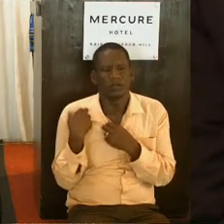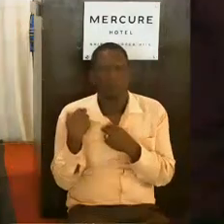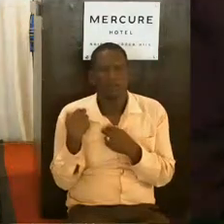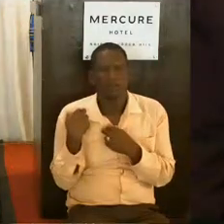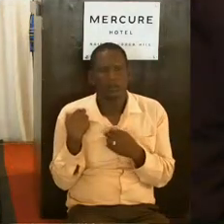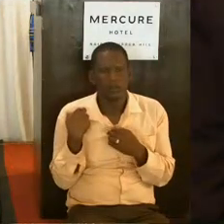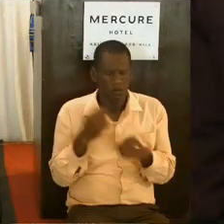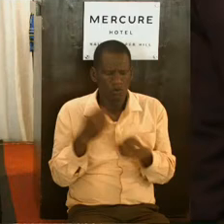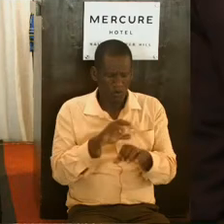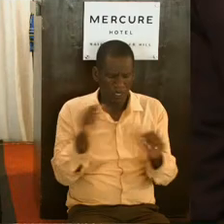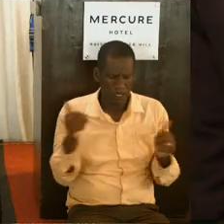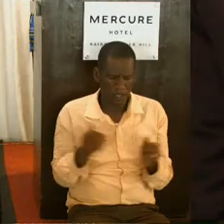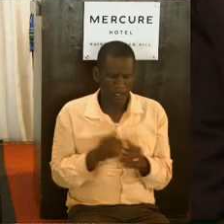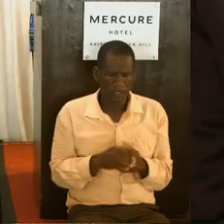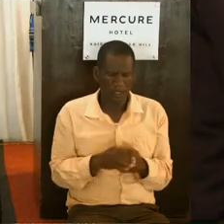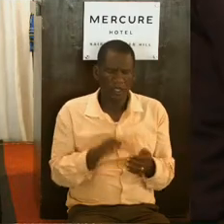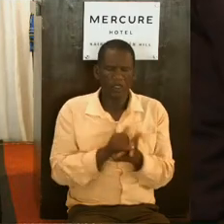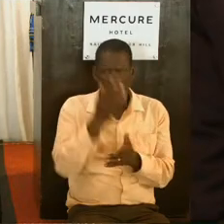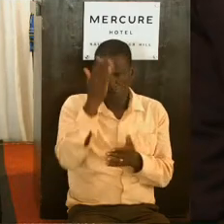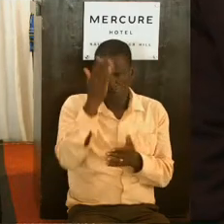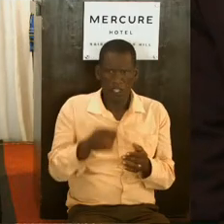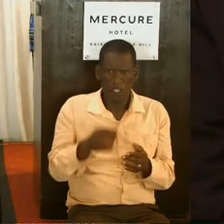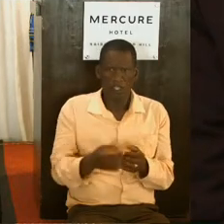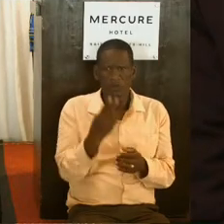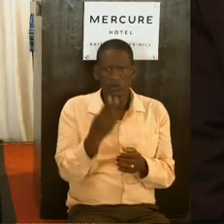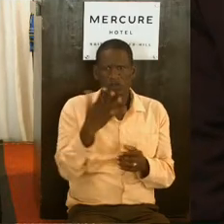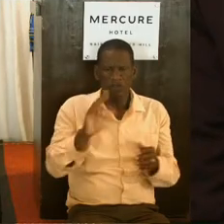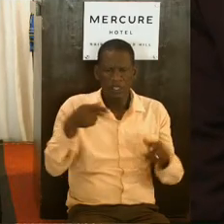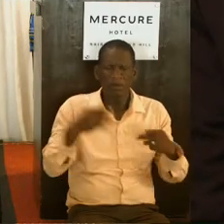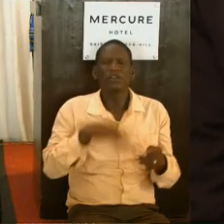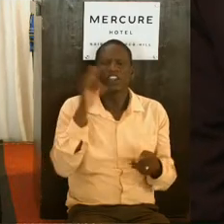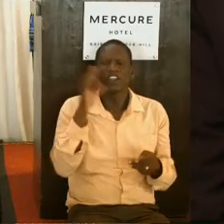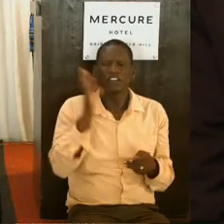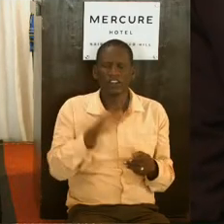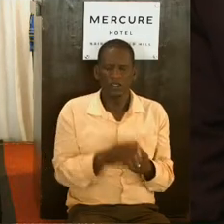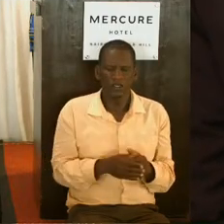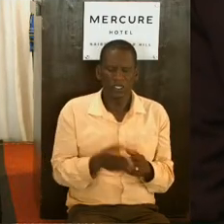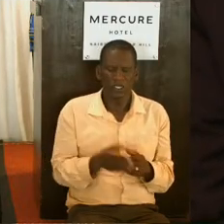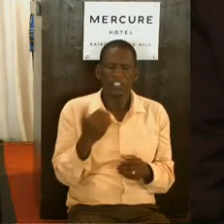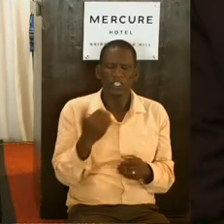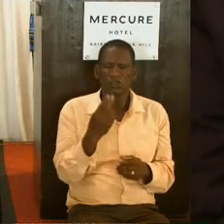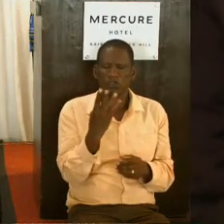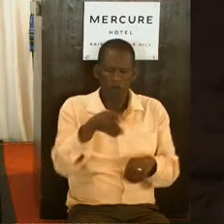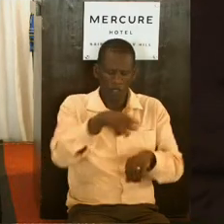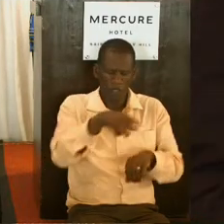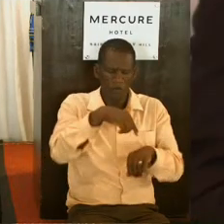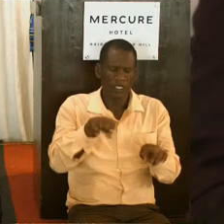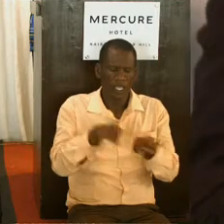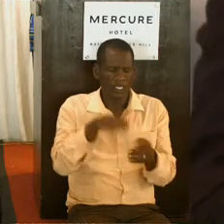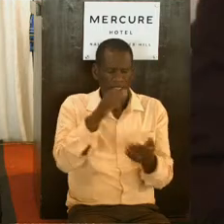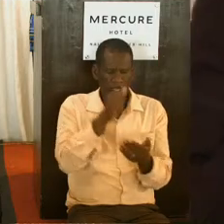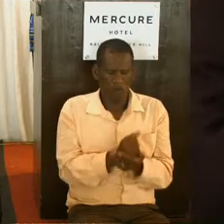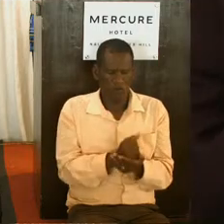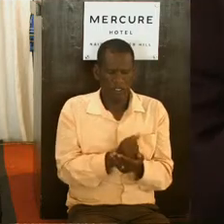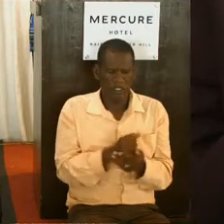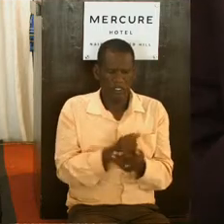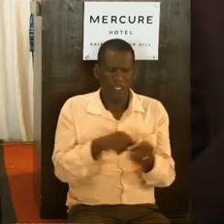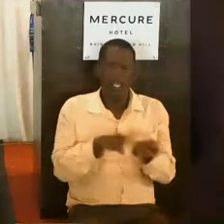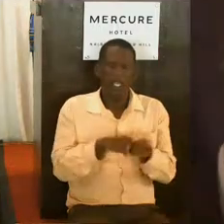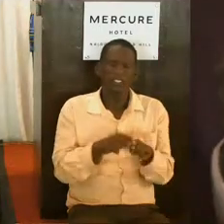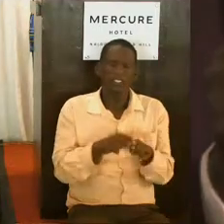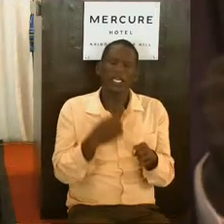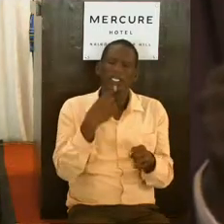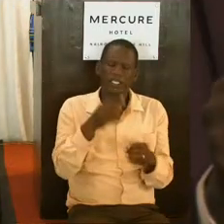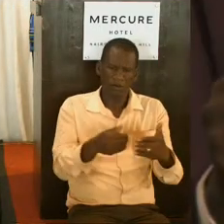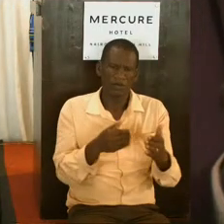accordingly that is why we have lost 25 Kenyans as an office I slightly stated